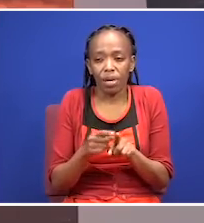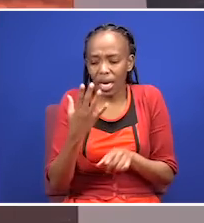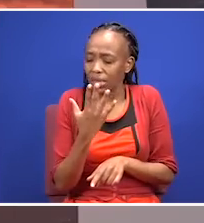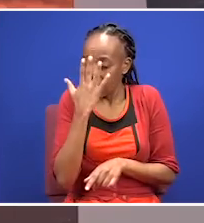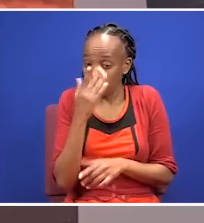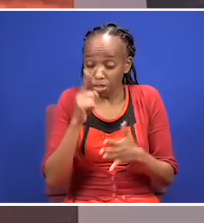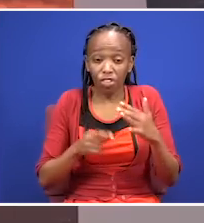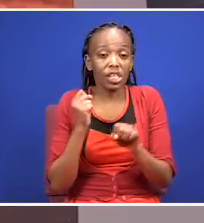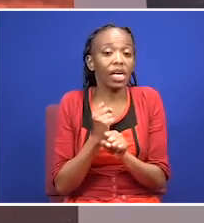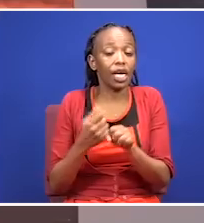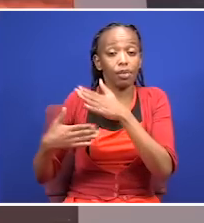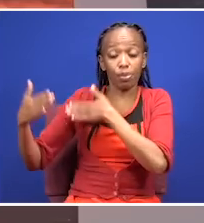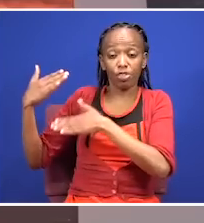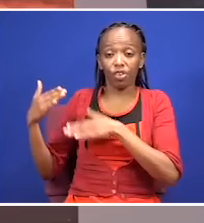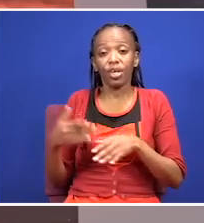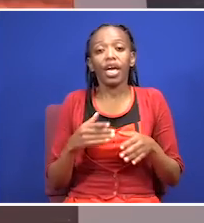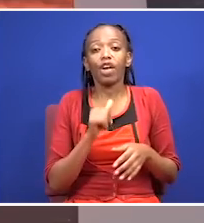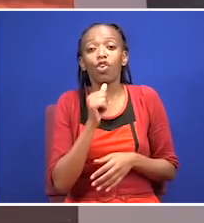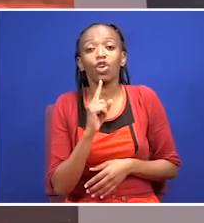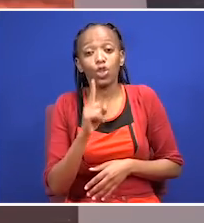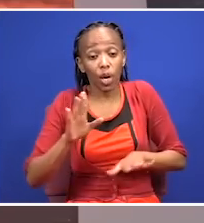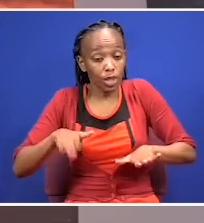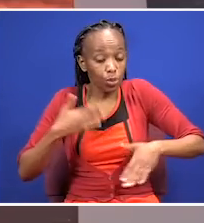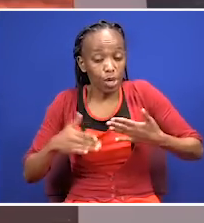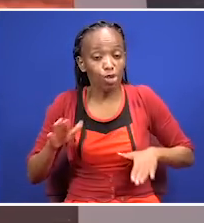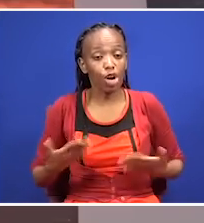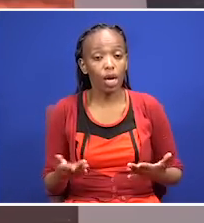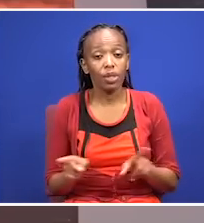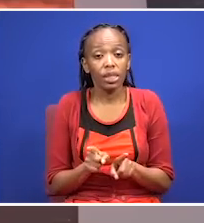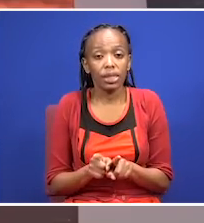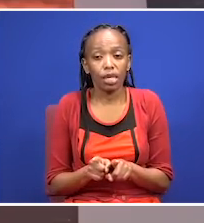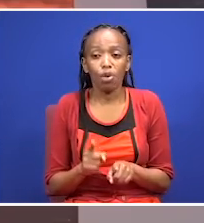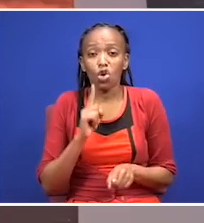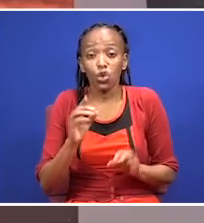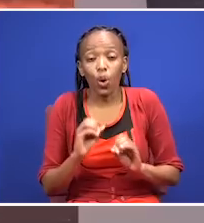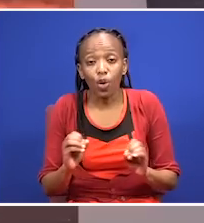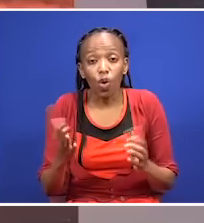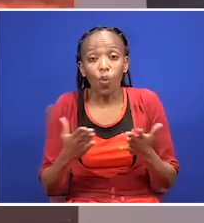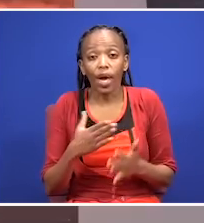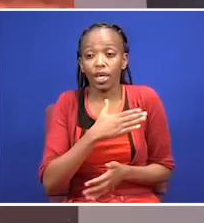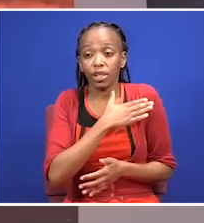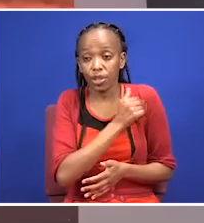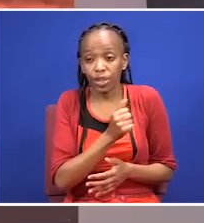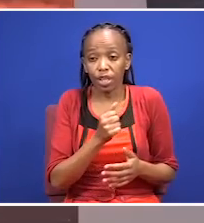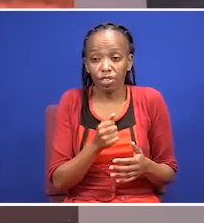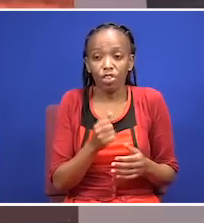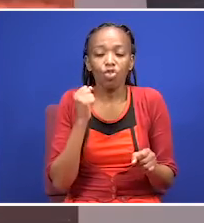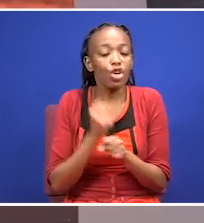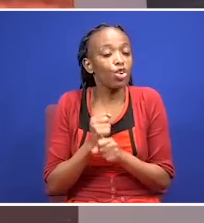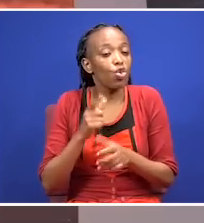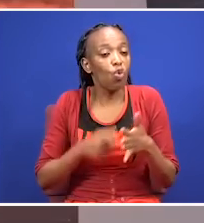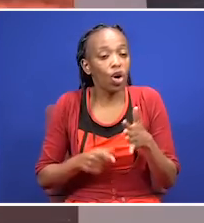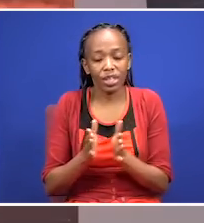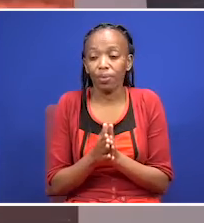ashamed of what they had done and were not sure how to behave neither were they too sure where joseph was going with this